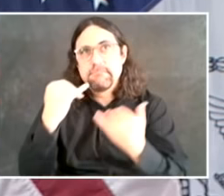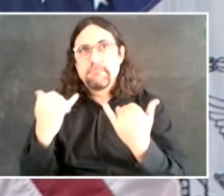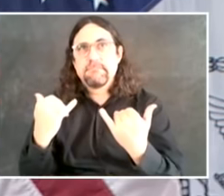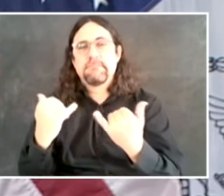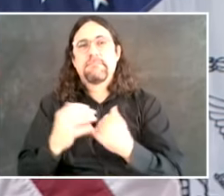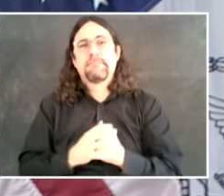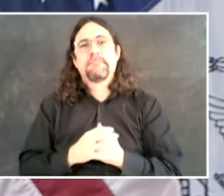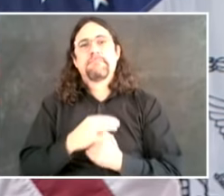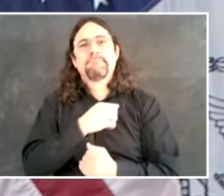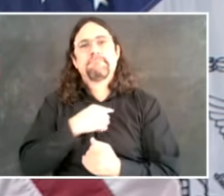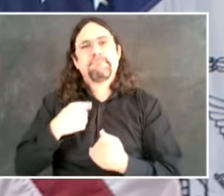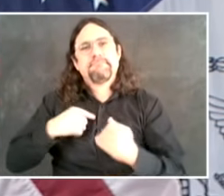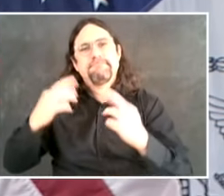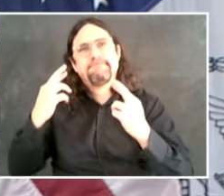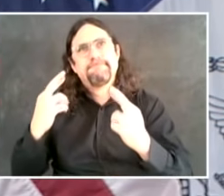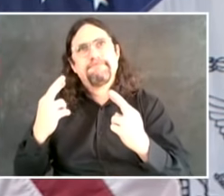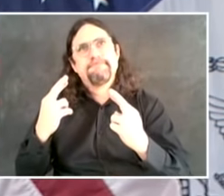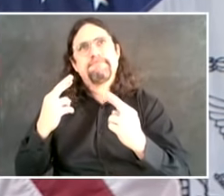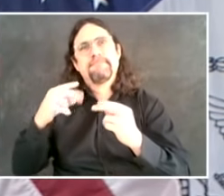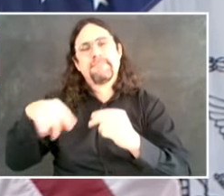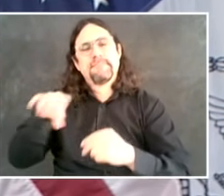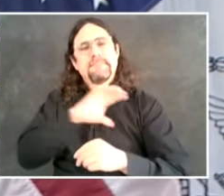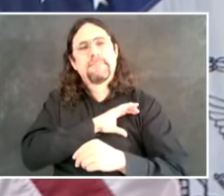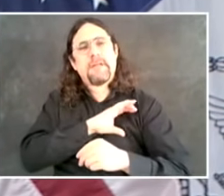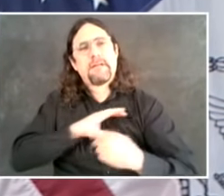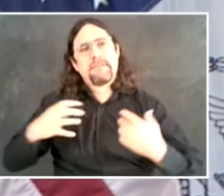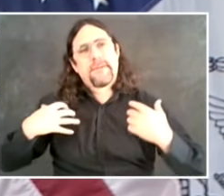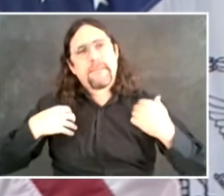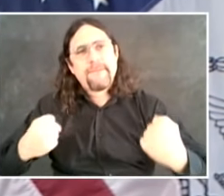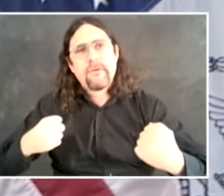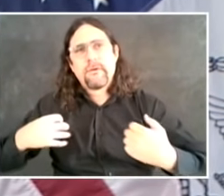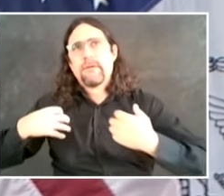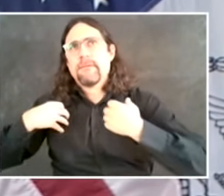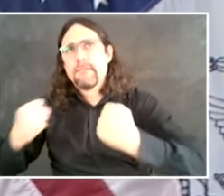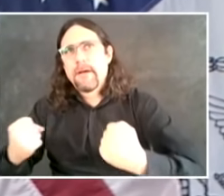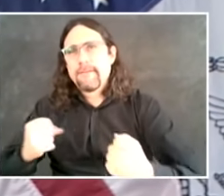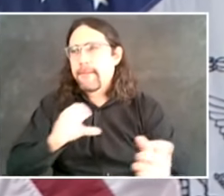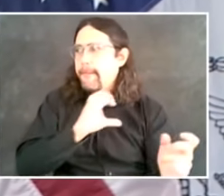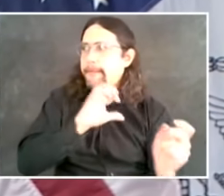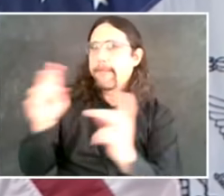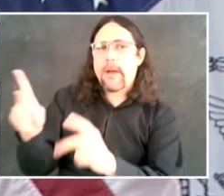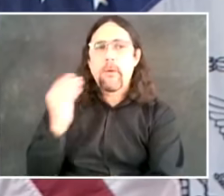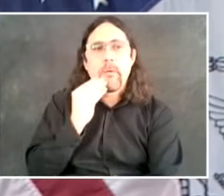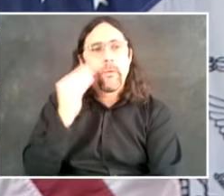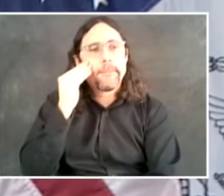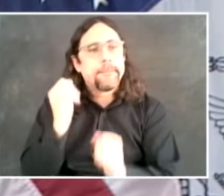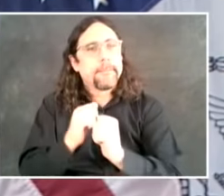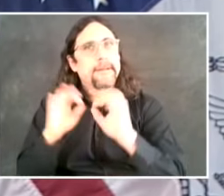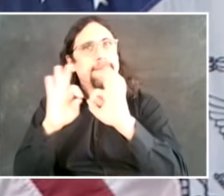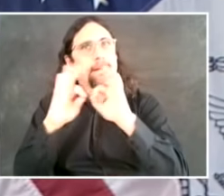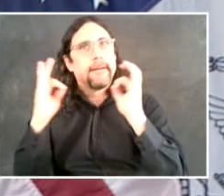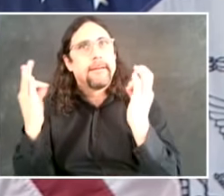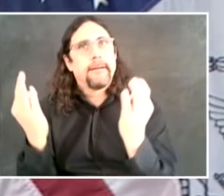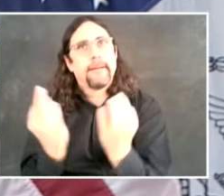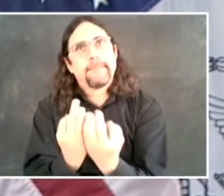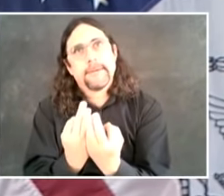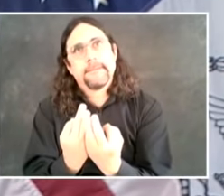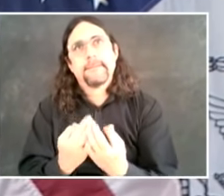your families. But what I am so proud of yesterday was a strong effort across the whole